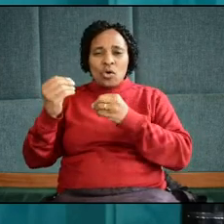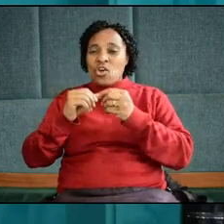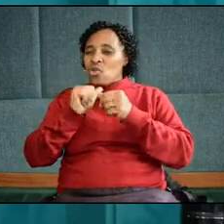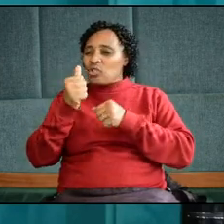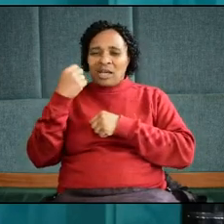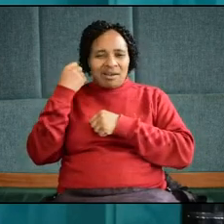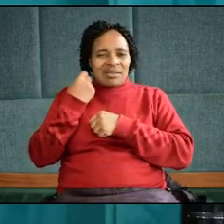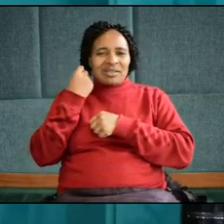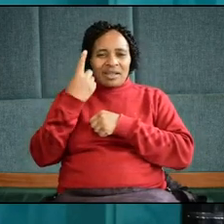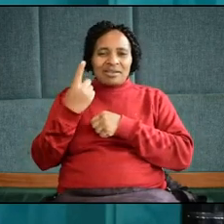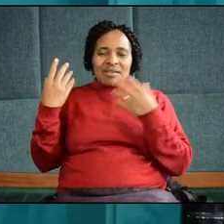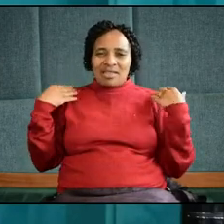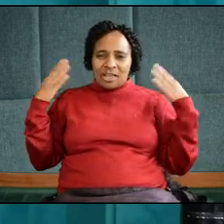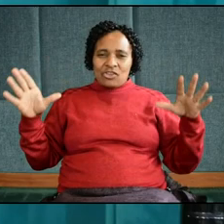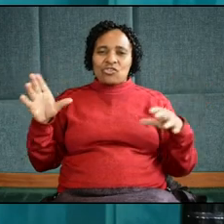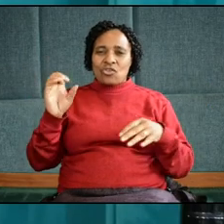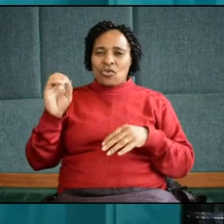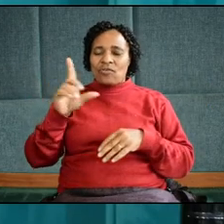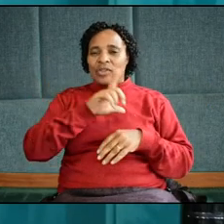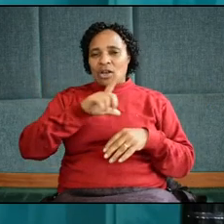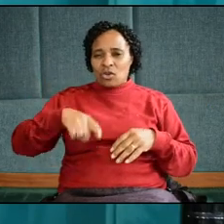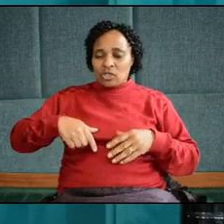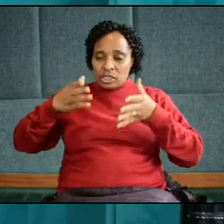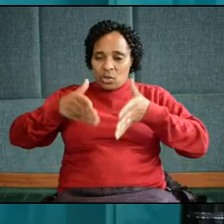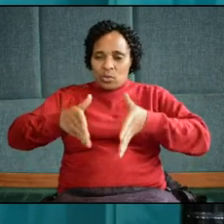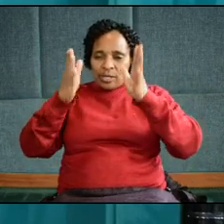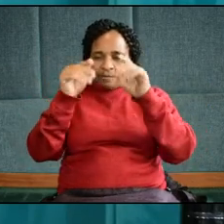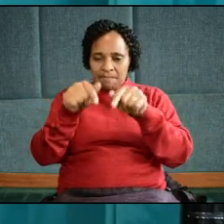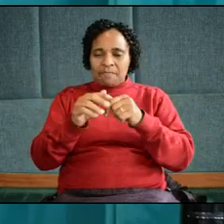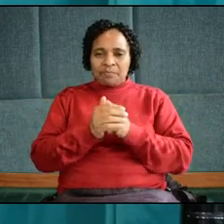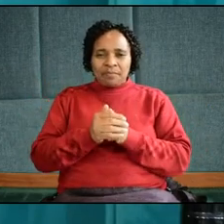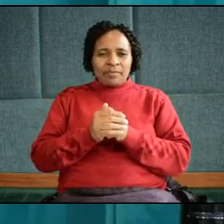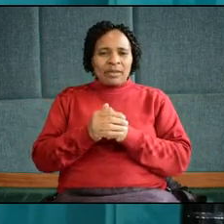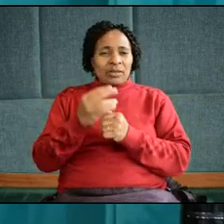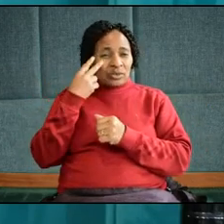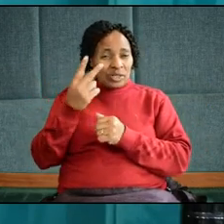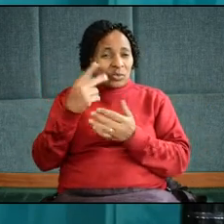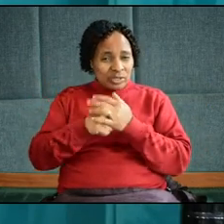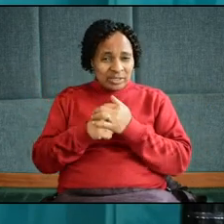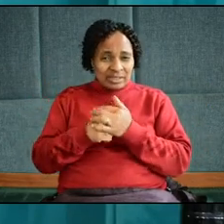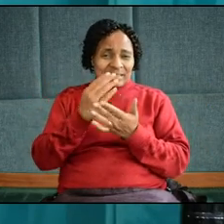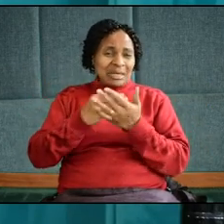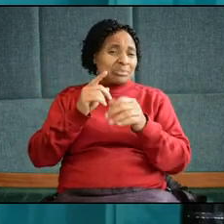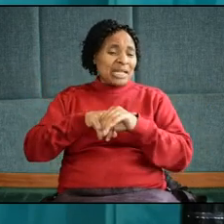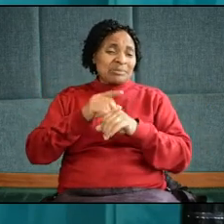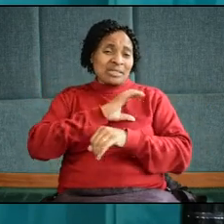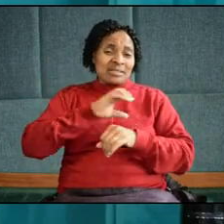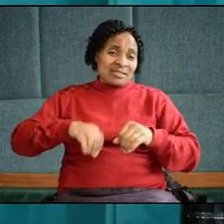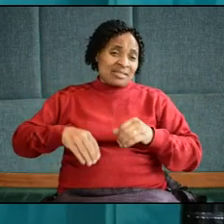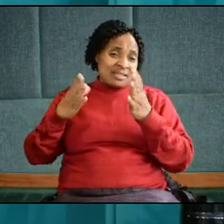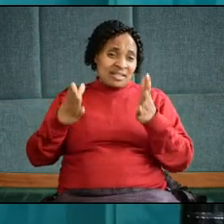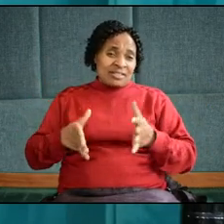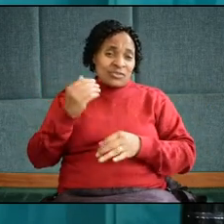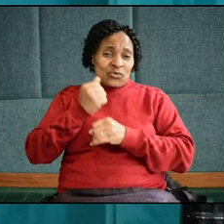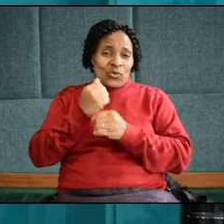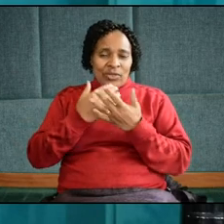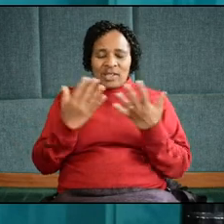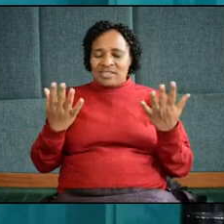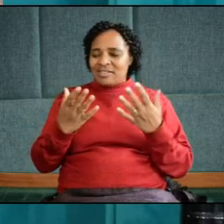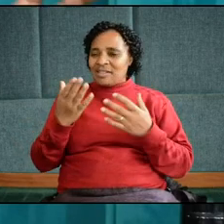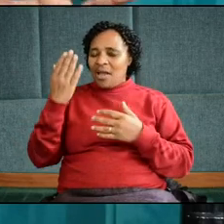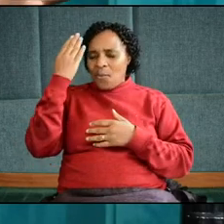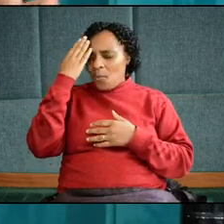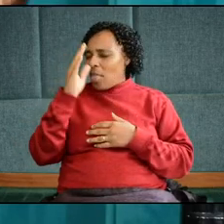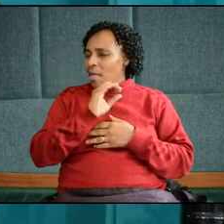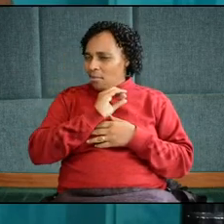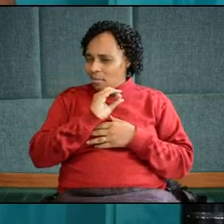there is an angel on the road, you see. And sometimes we also, as Christians, we tend to do things not knowing